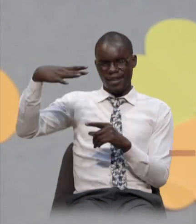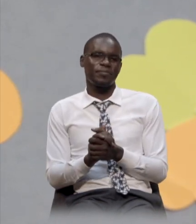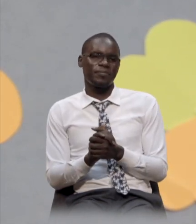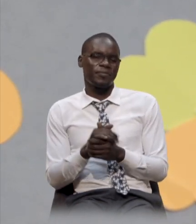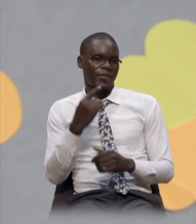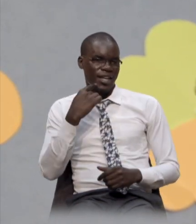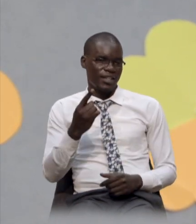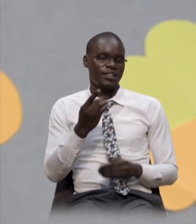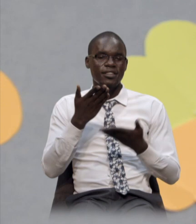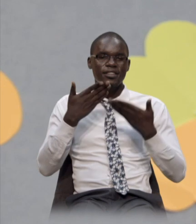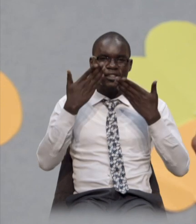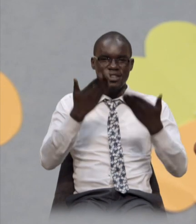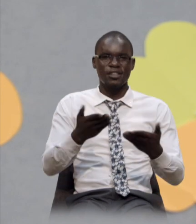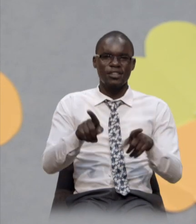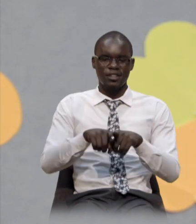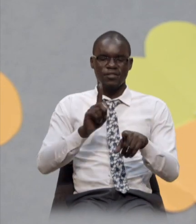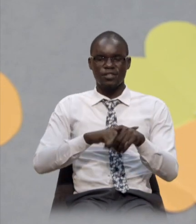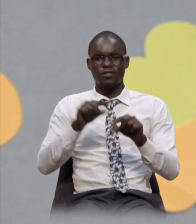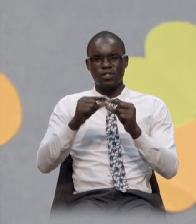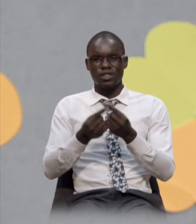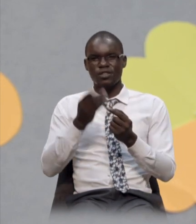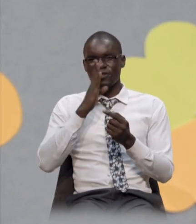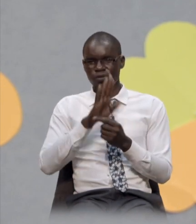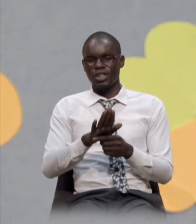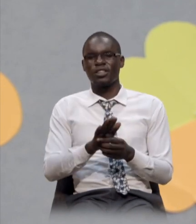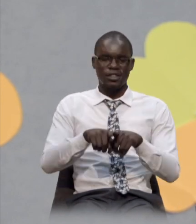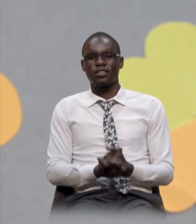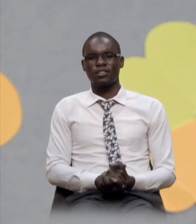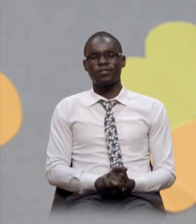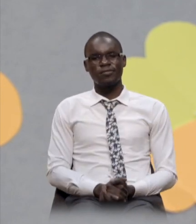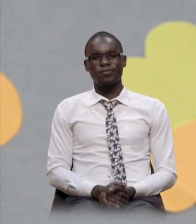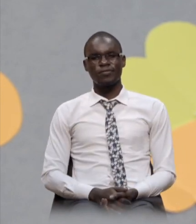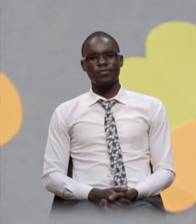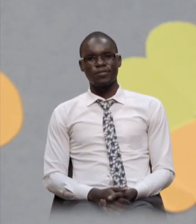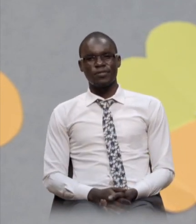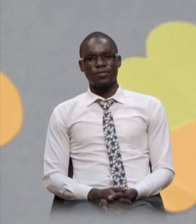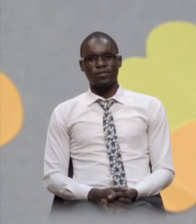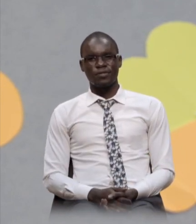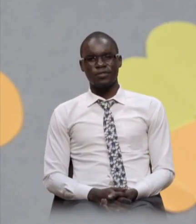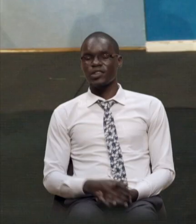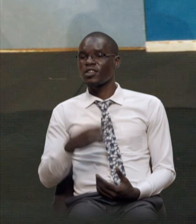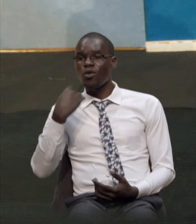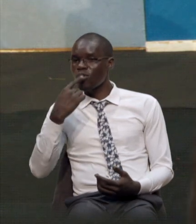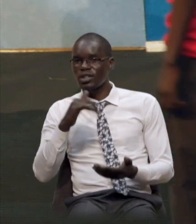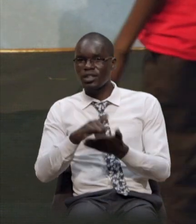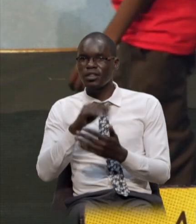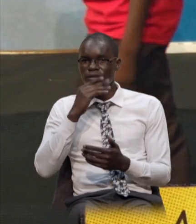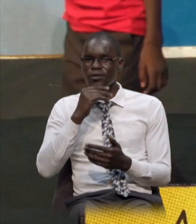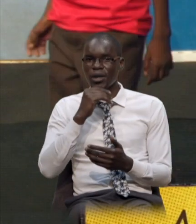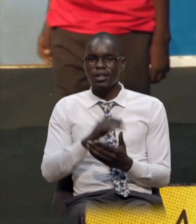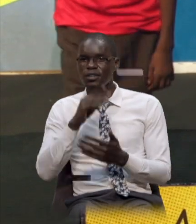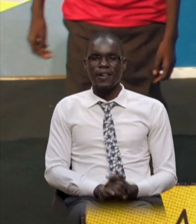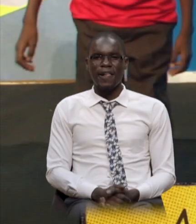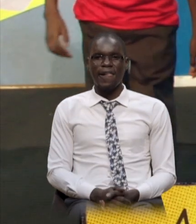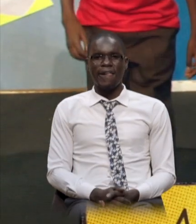just tell you the answer as soon as this other group is done. Aha. Uh-huh. And who is that man? That